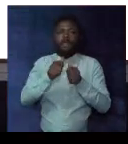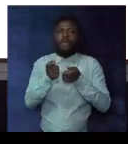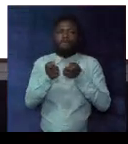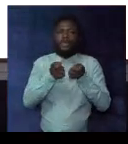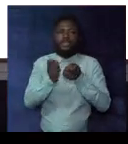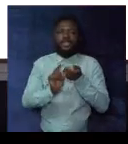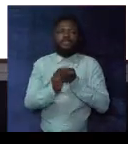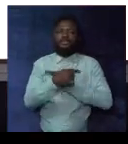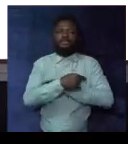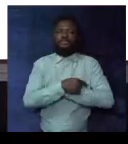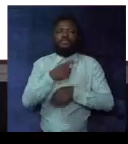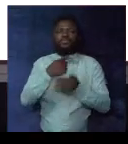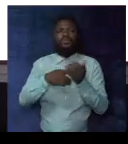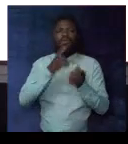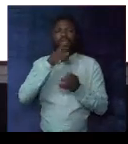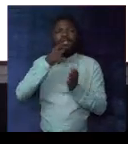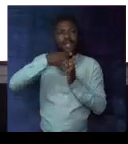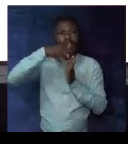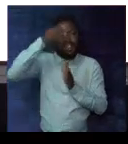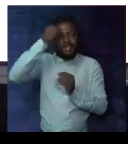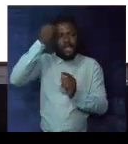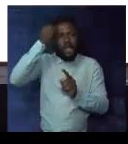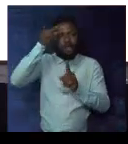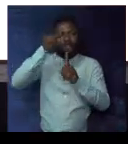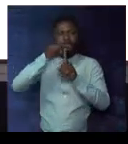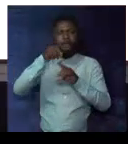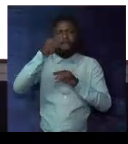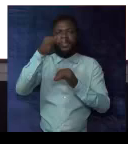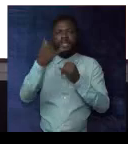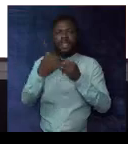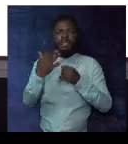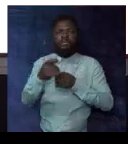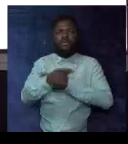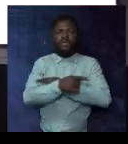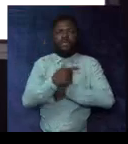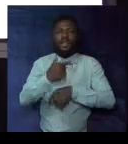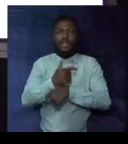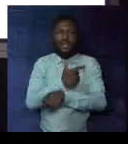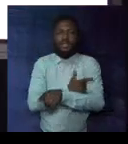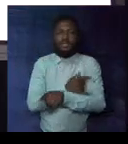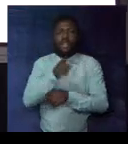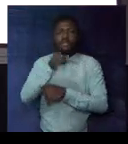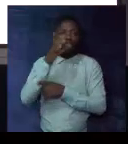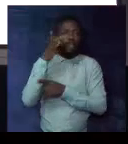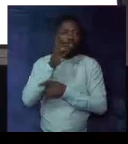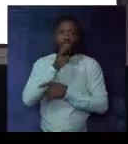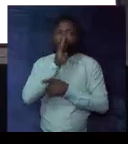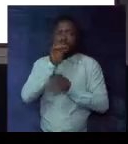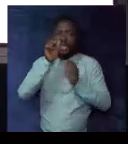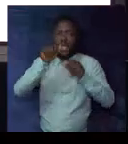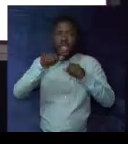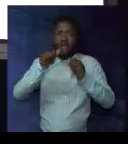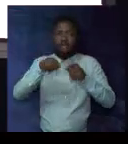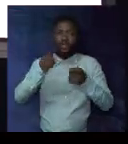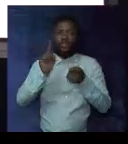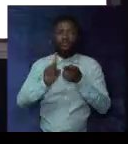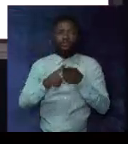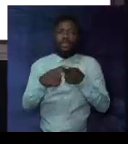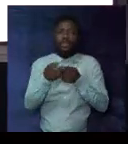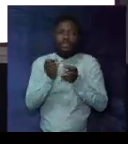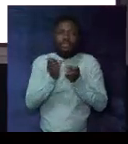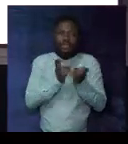maintenance today. What are the learning objectives for today? By the end of the lesson, you should be able